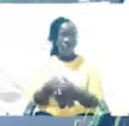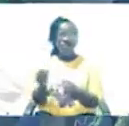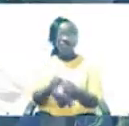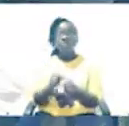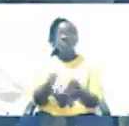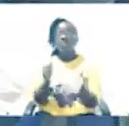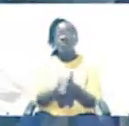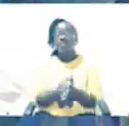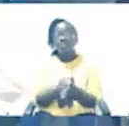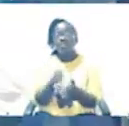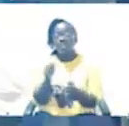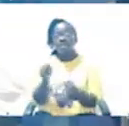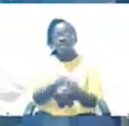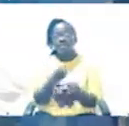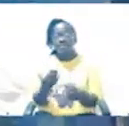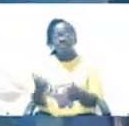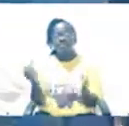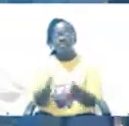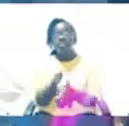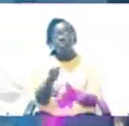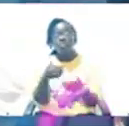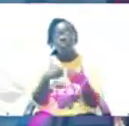the devil.